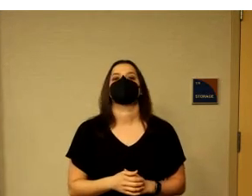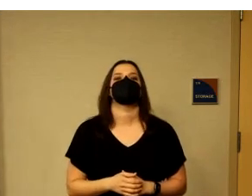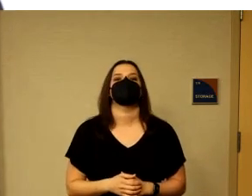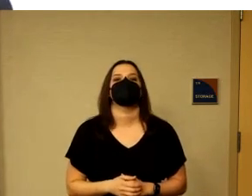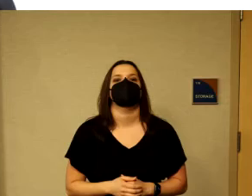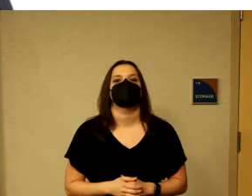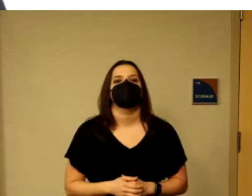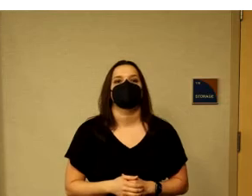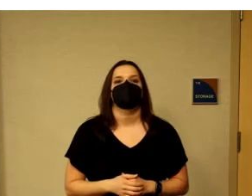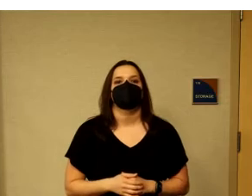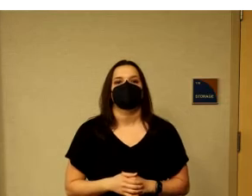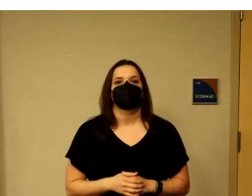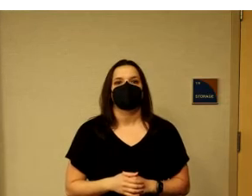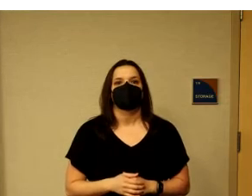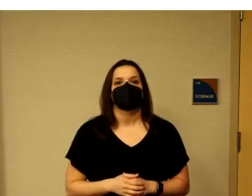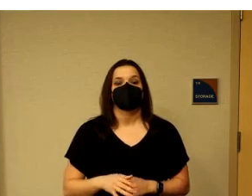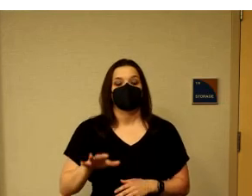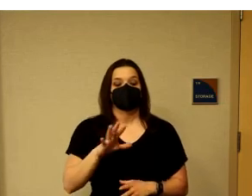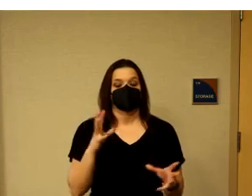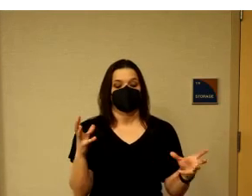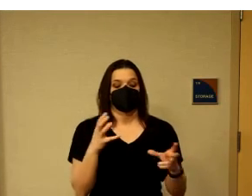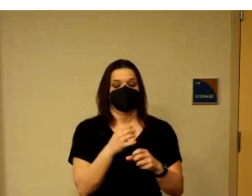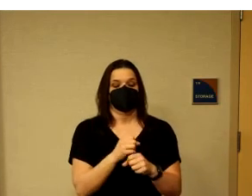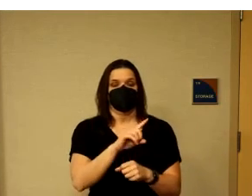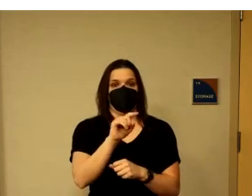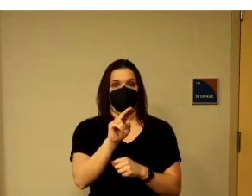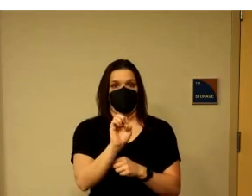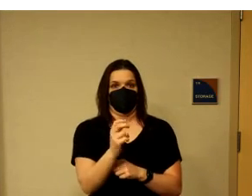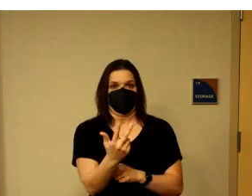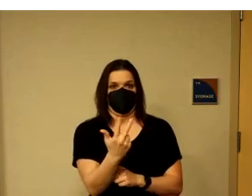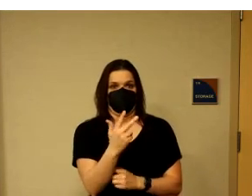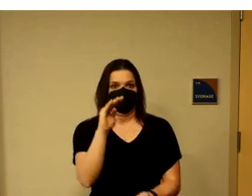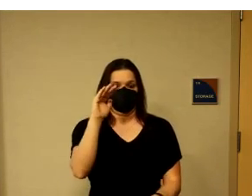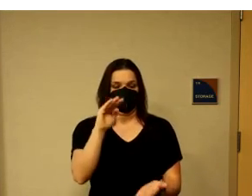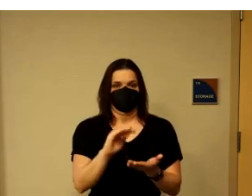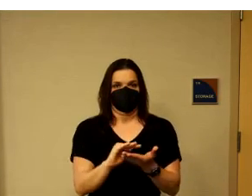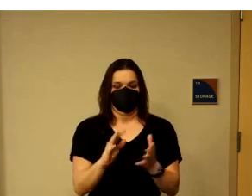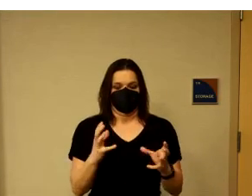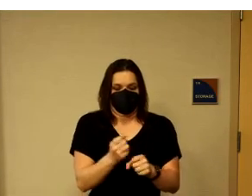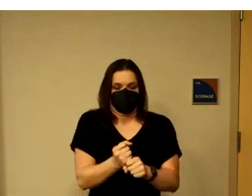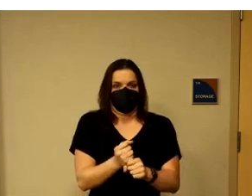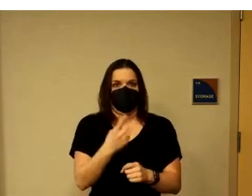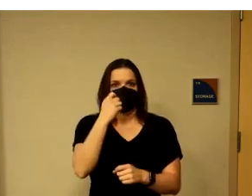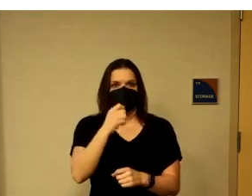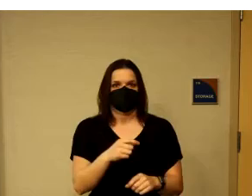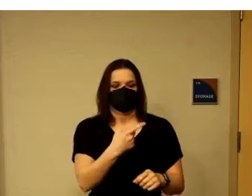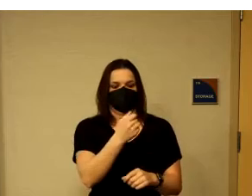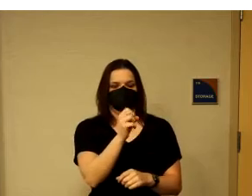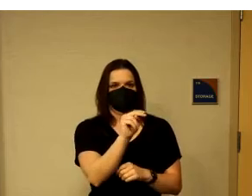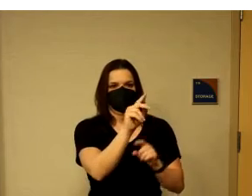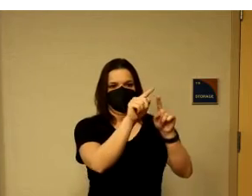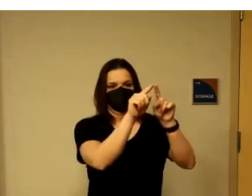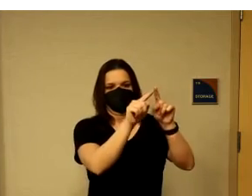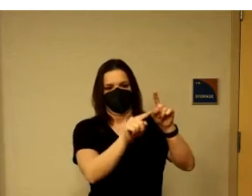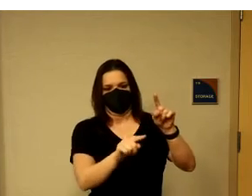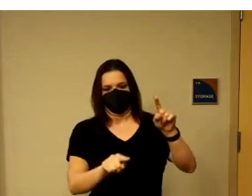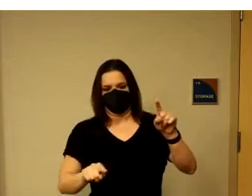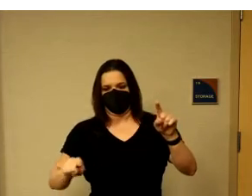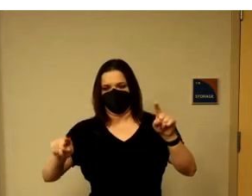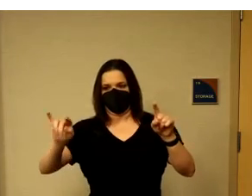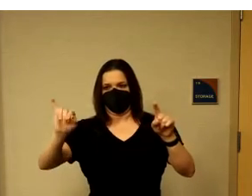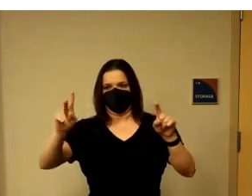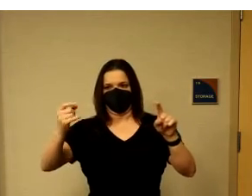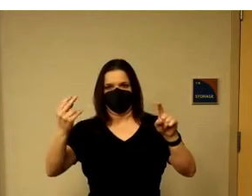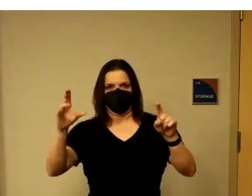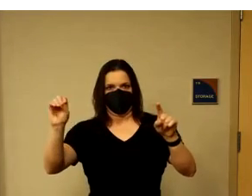When it comes to compactness, Zone 3 is the least geographically compact because it goes from Goshen all the way to